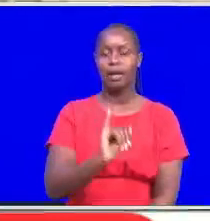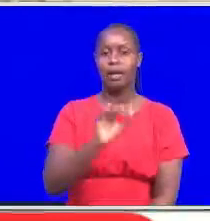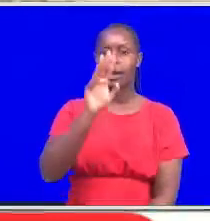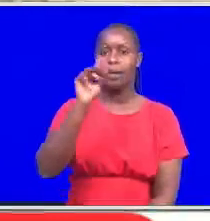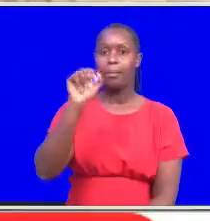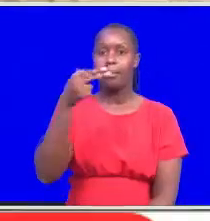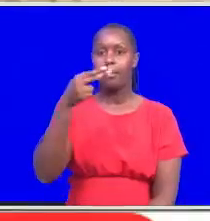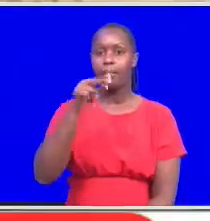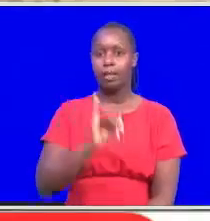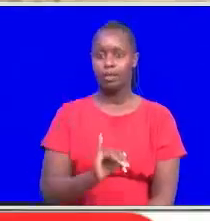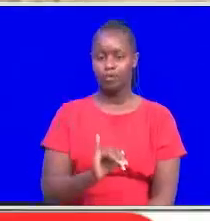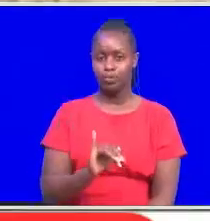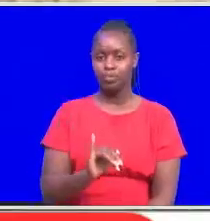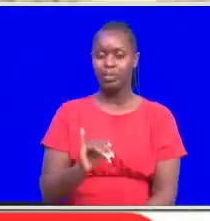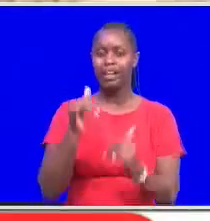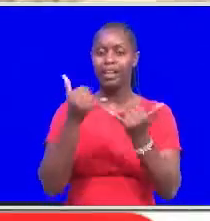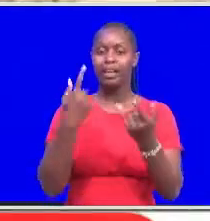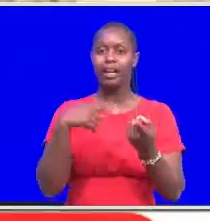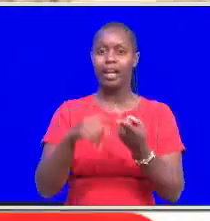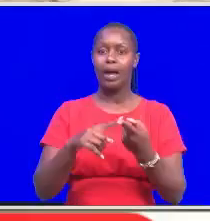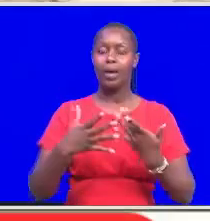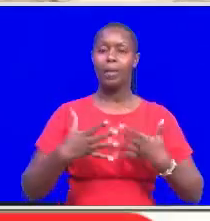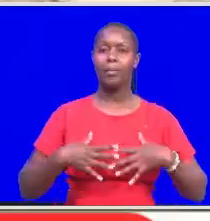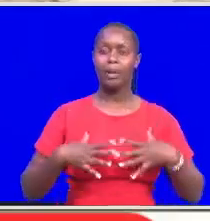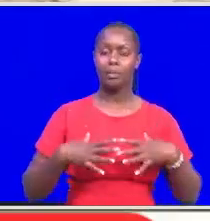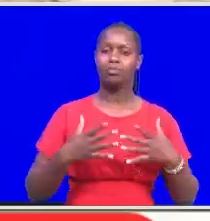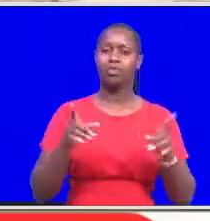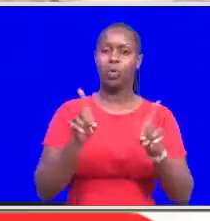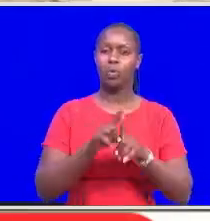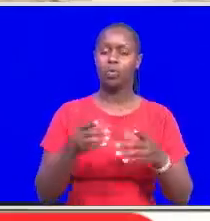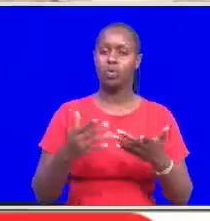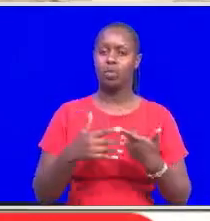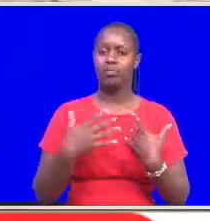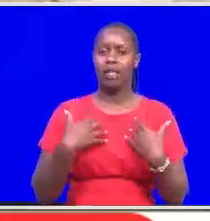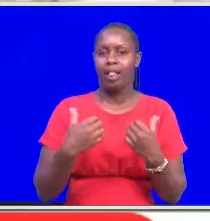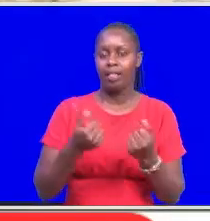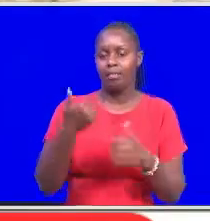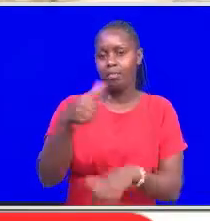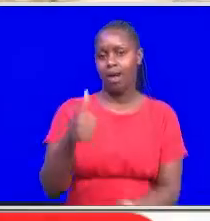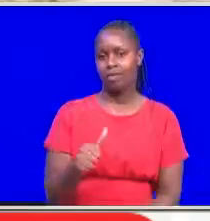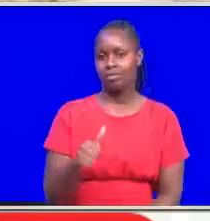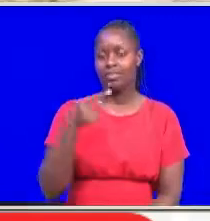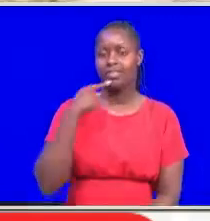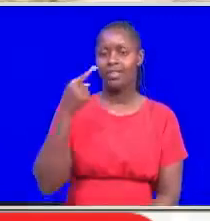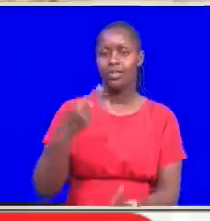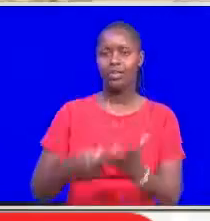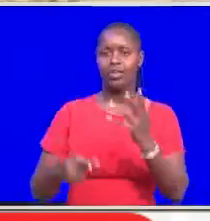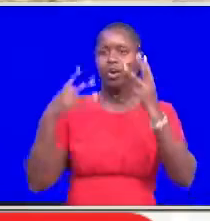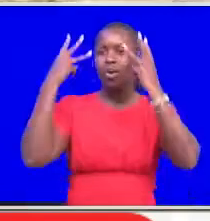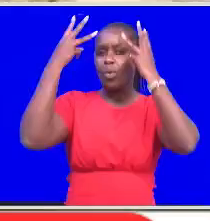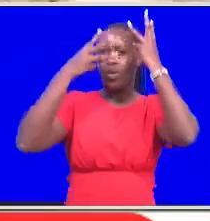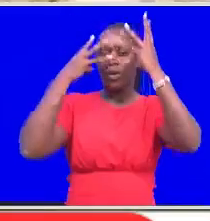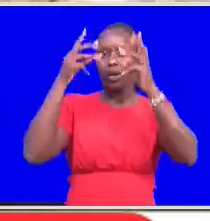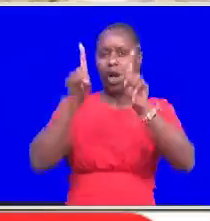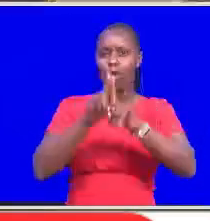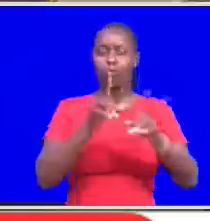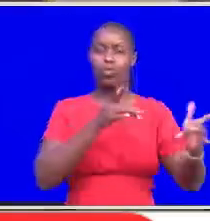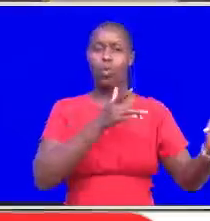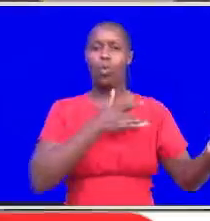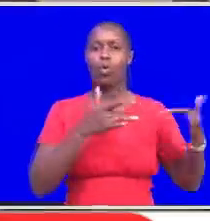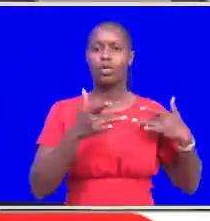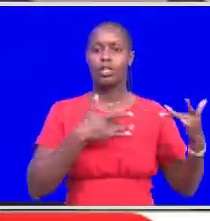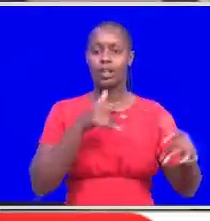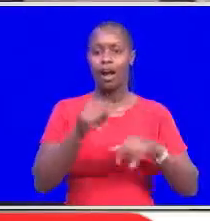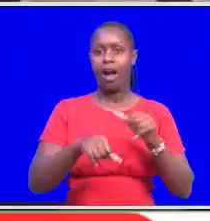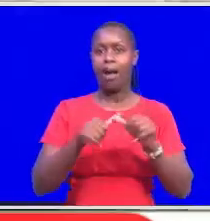the horrific landslide are yet to heal. Expressing their worries and raising concern about their